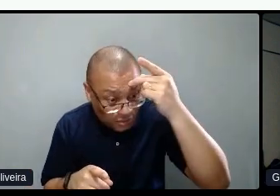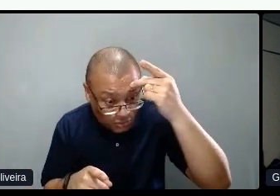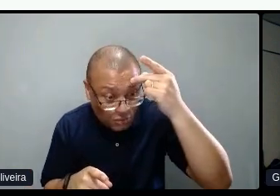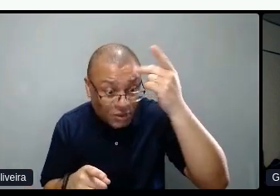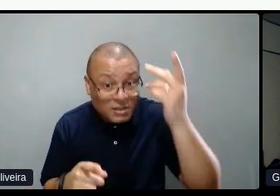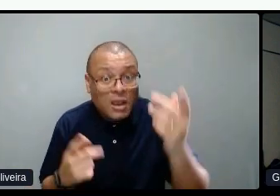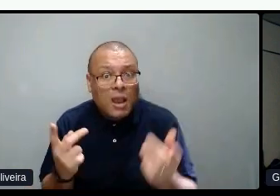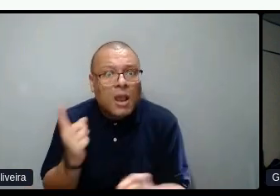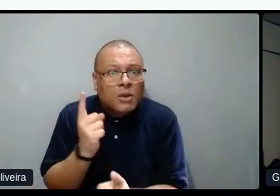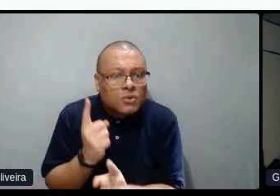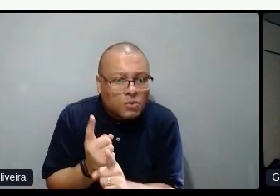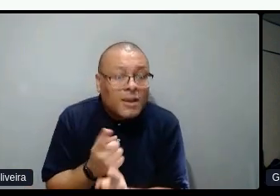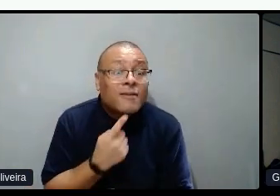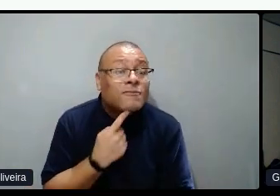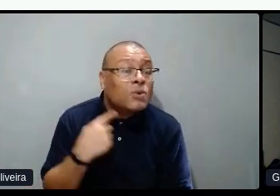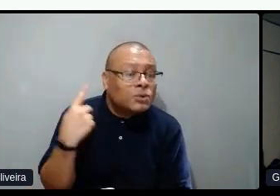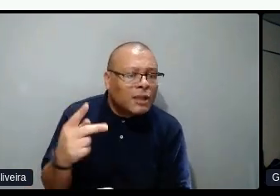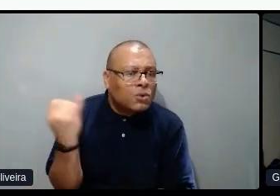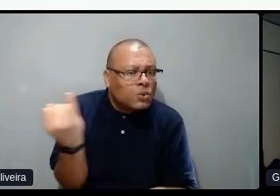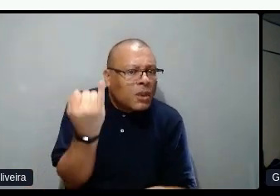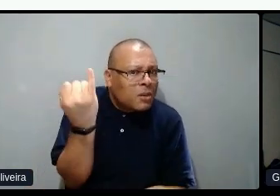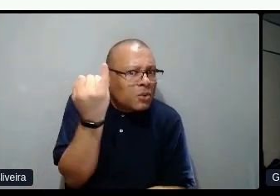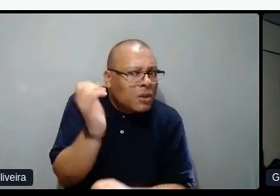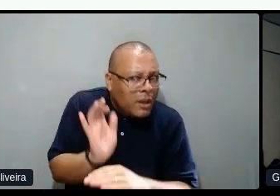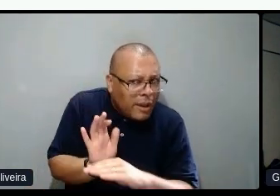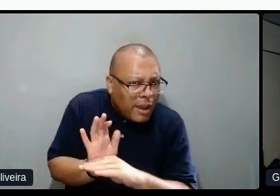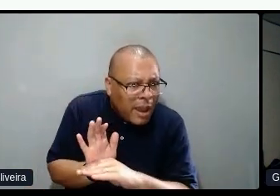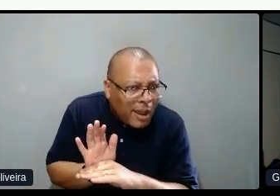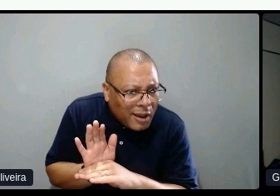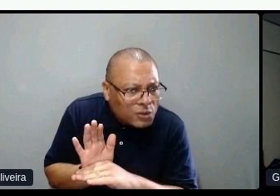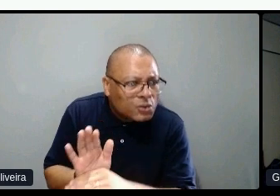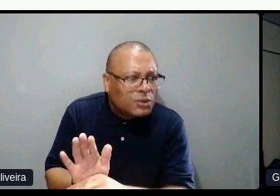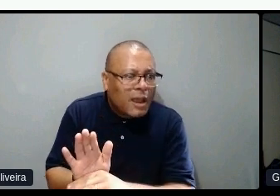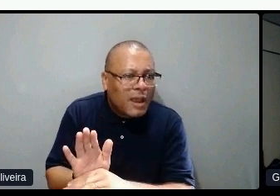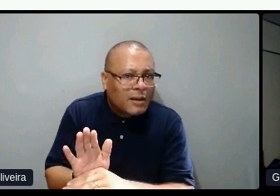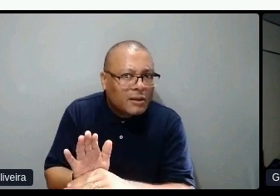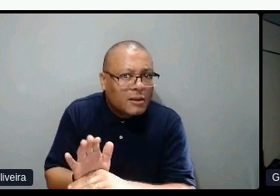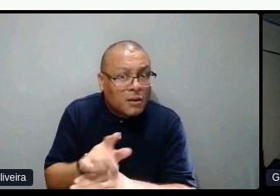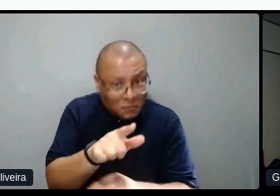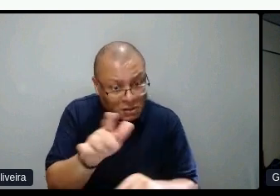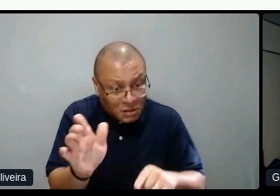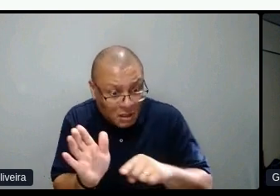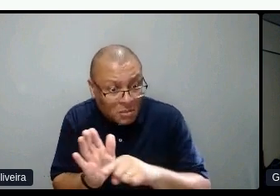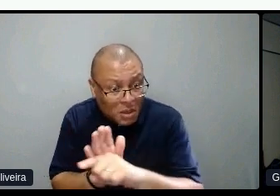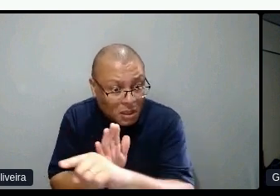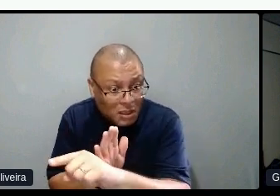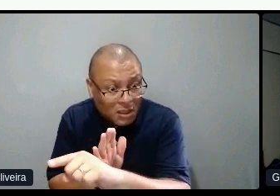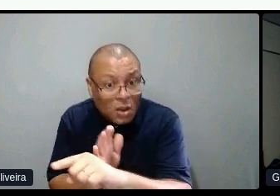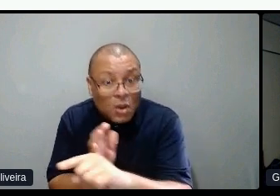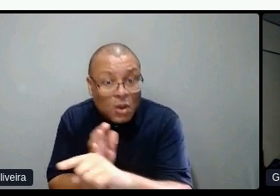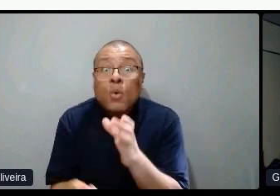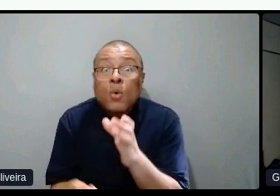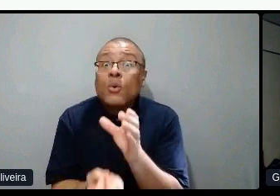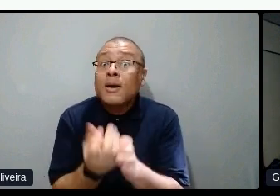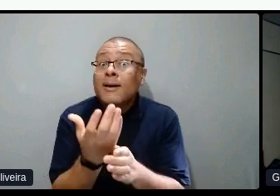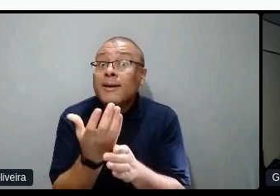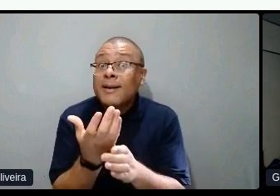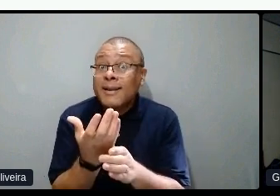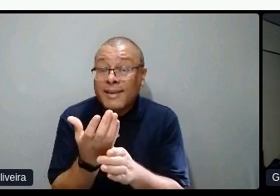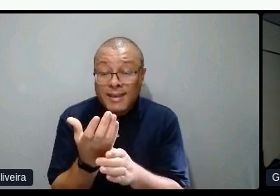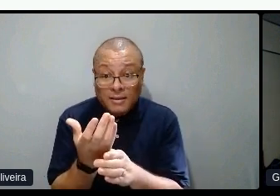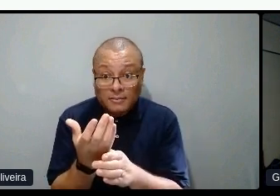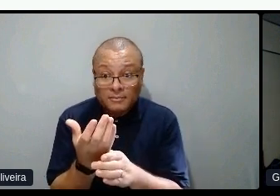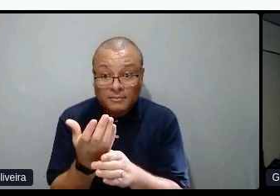need to be asked to help? Will they help if you are asked? How can we create an organization that has a